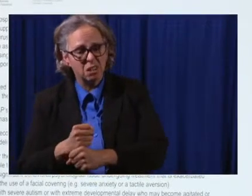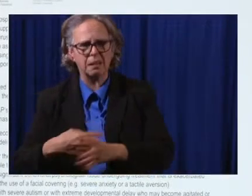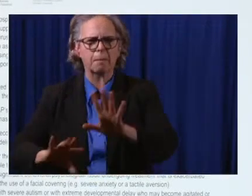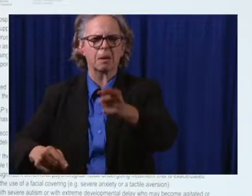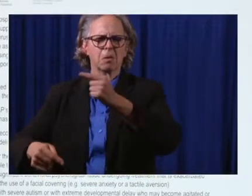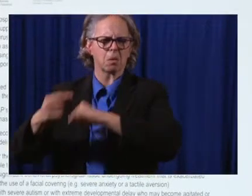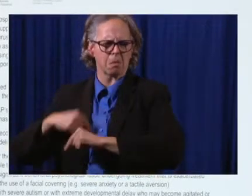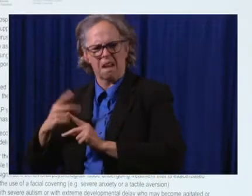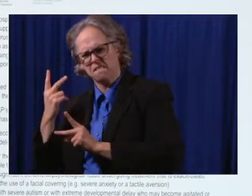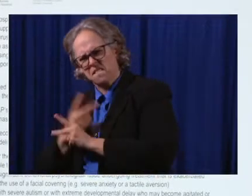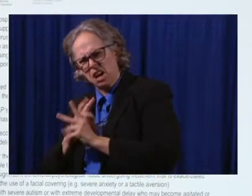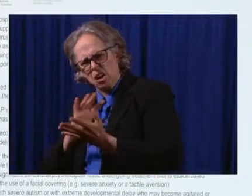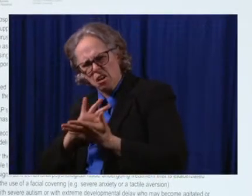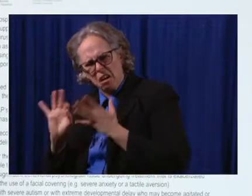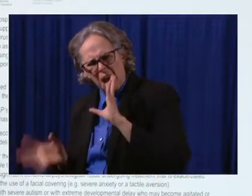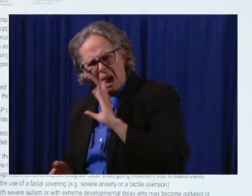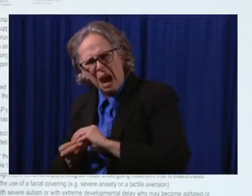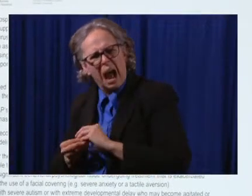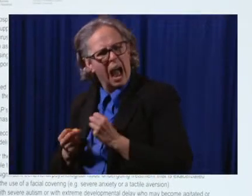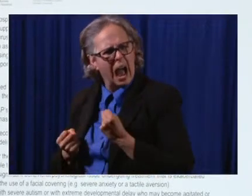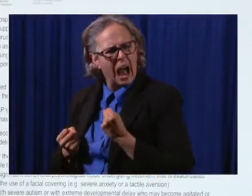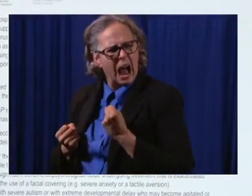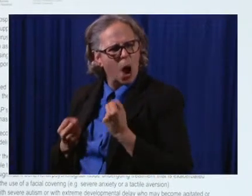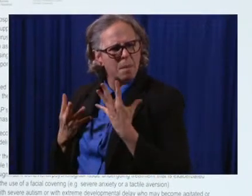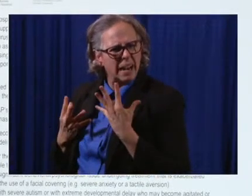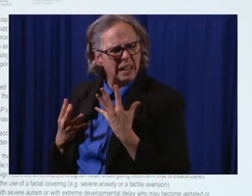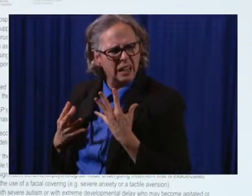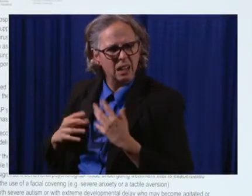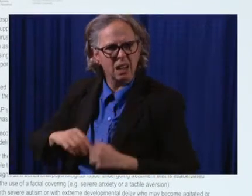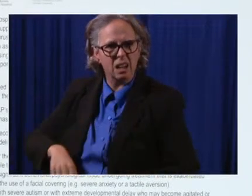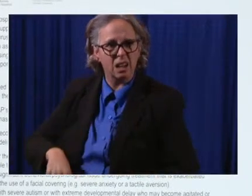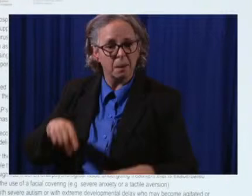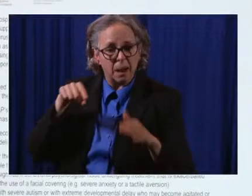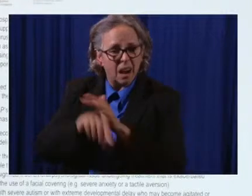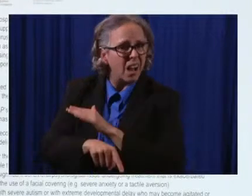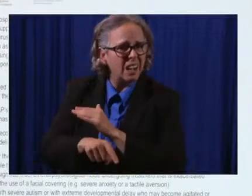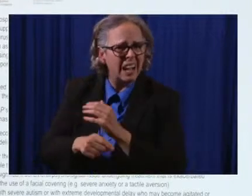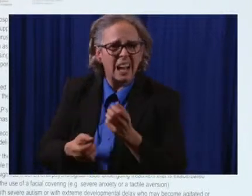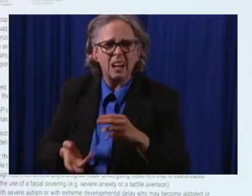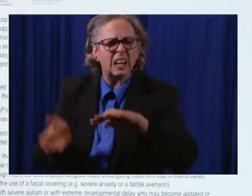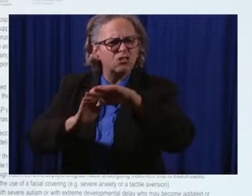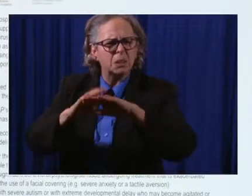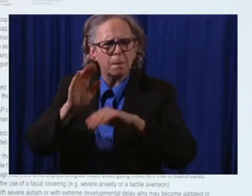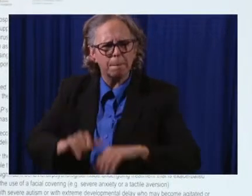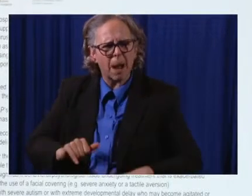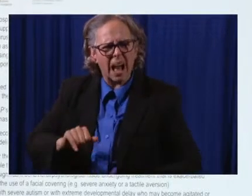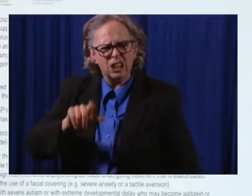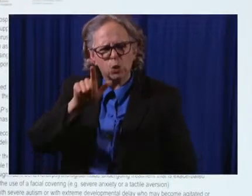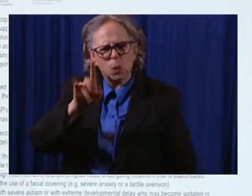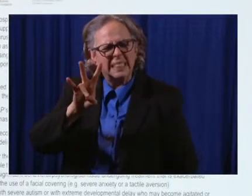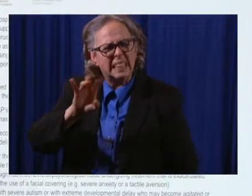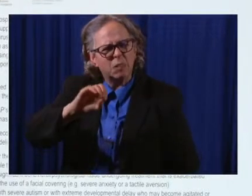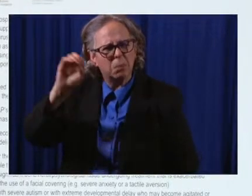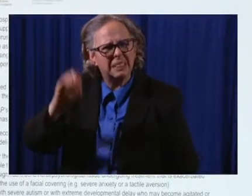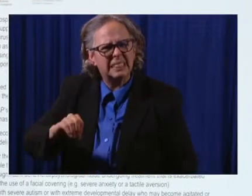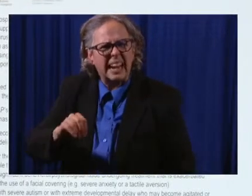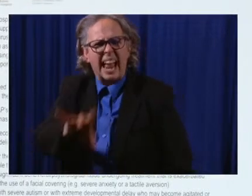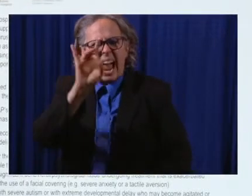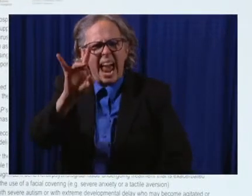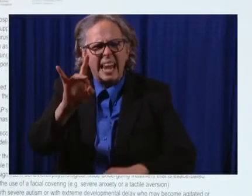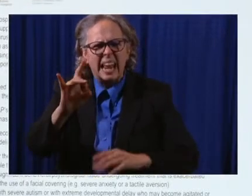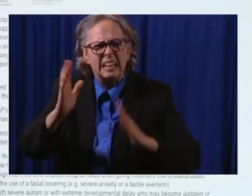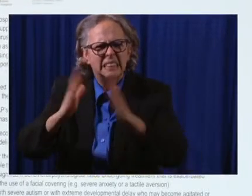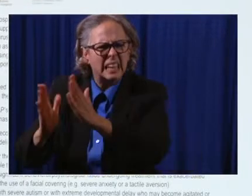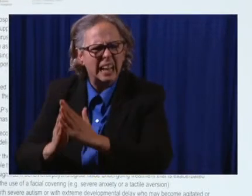of this year, homicides have increased by a total of 27% as compared to the same time period last